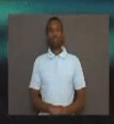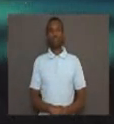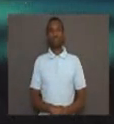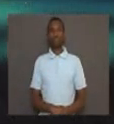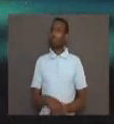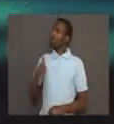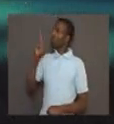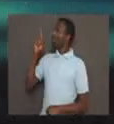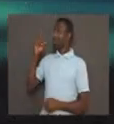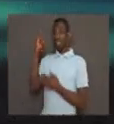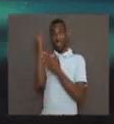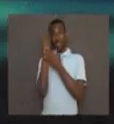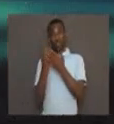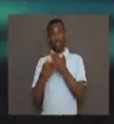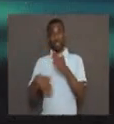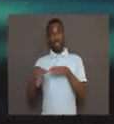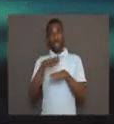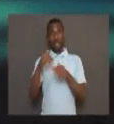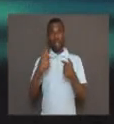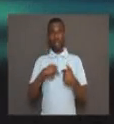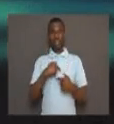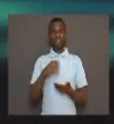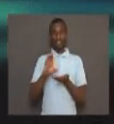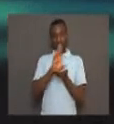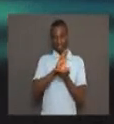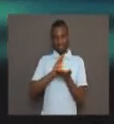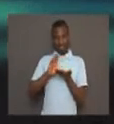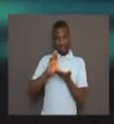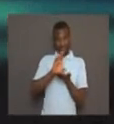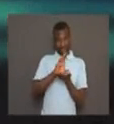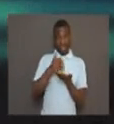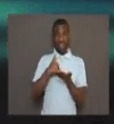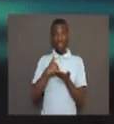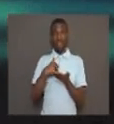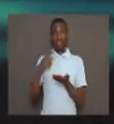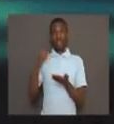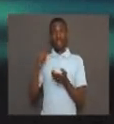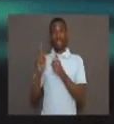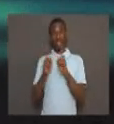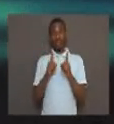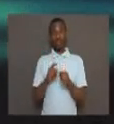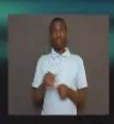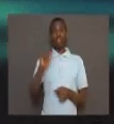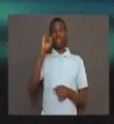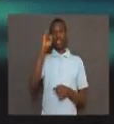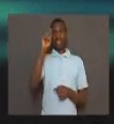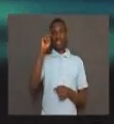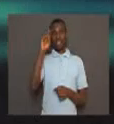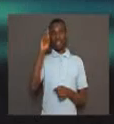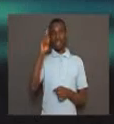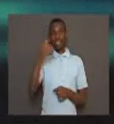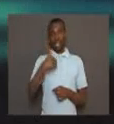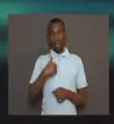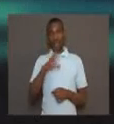In this image, we have a circuit with an inductor and